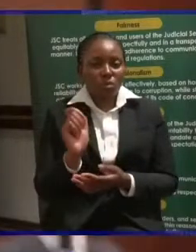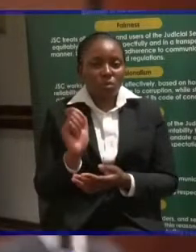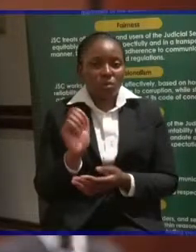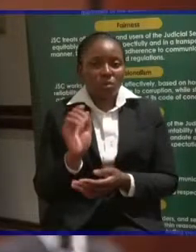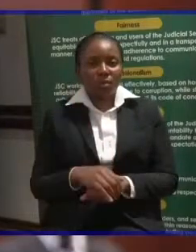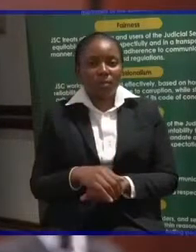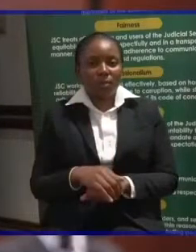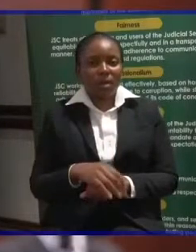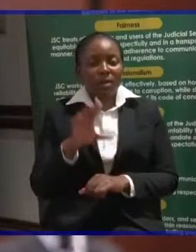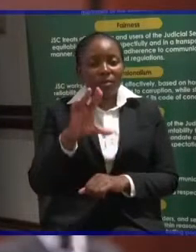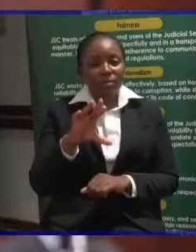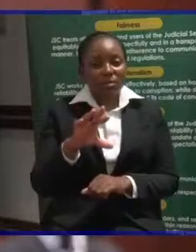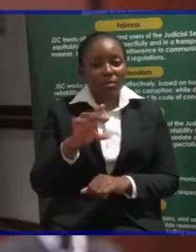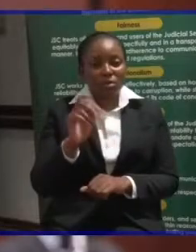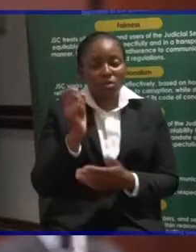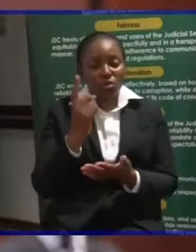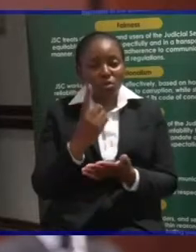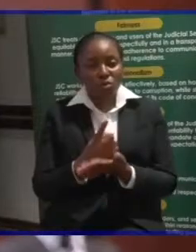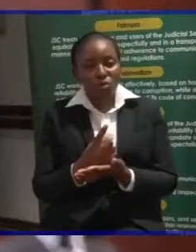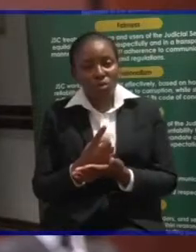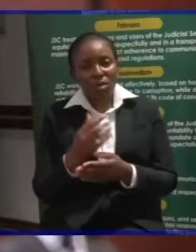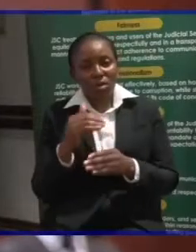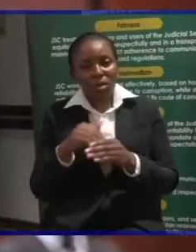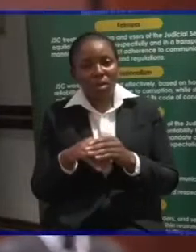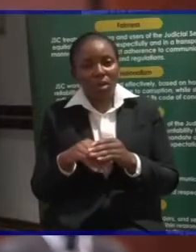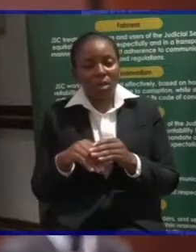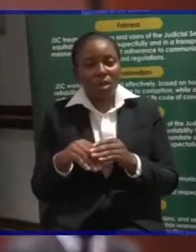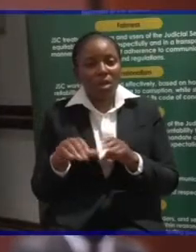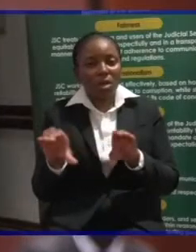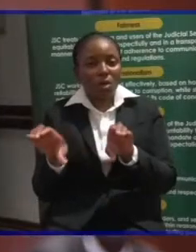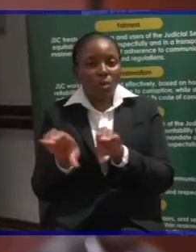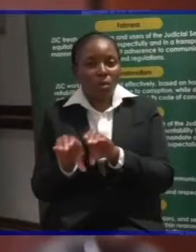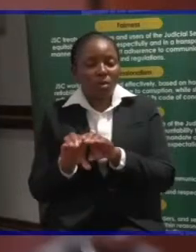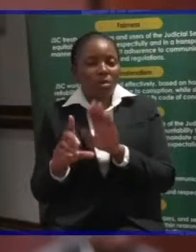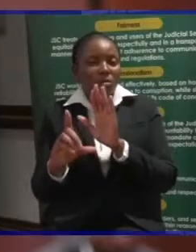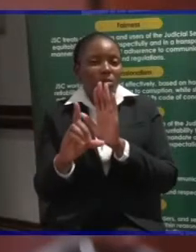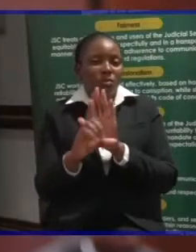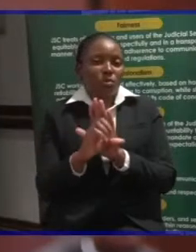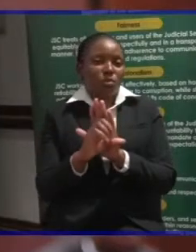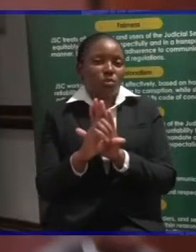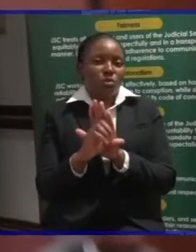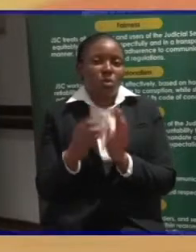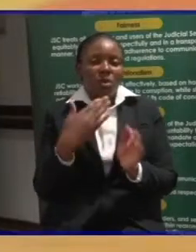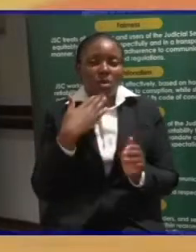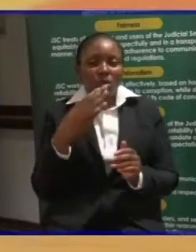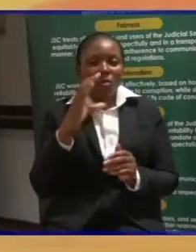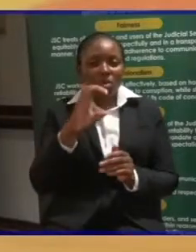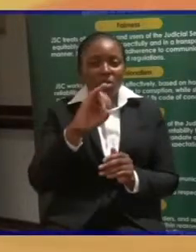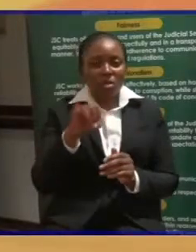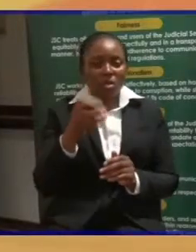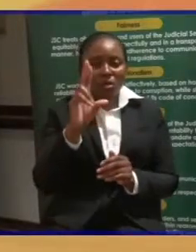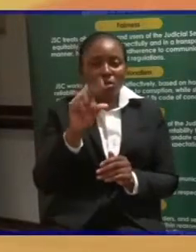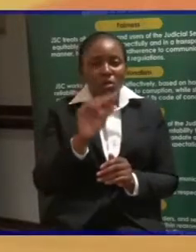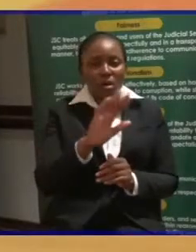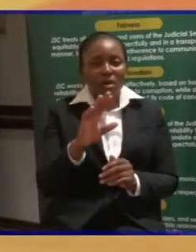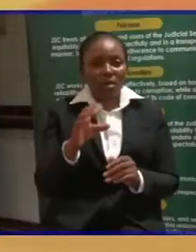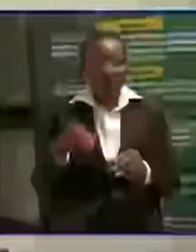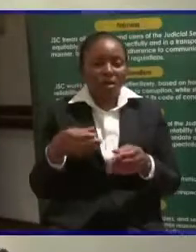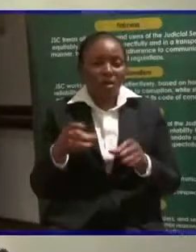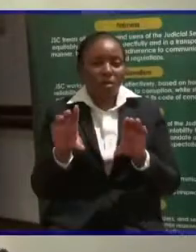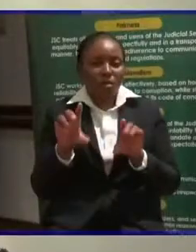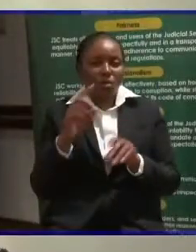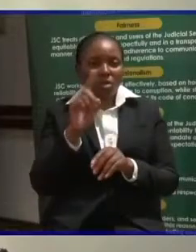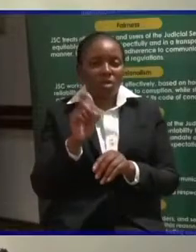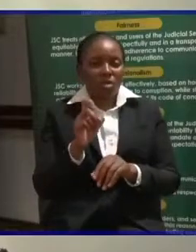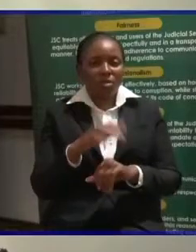It is specializing in corporate law. Thank you, Chief Justice. I have no further questions.